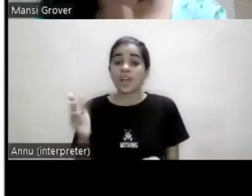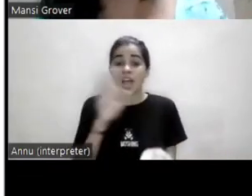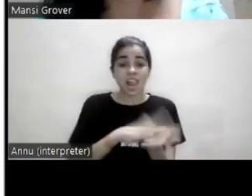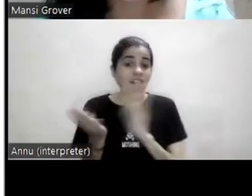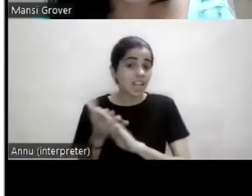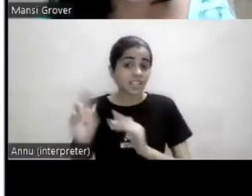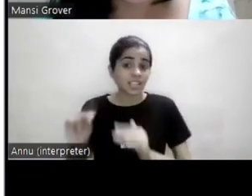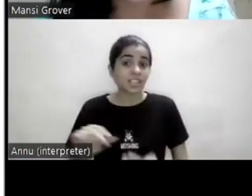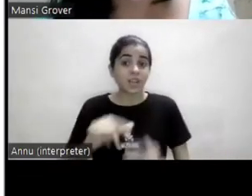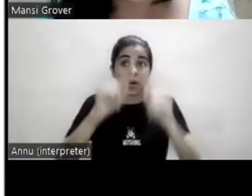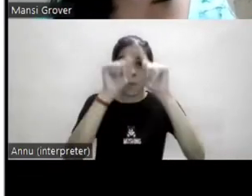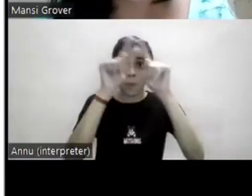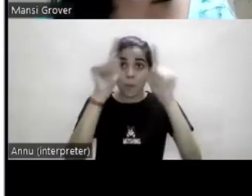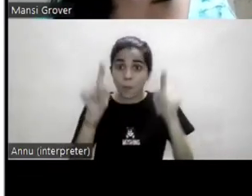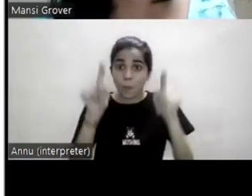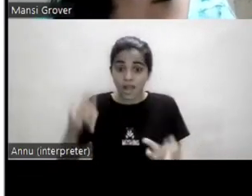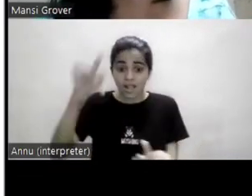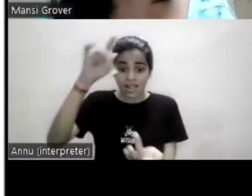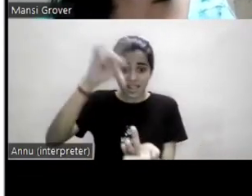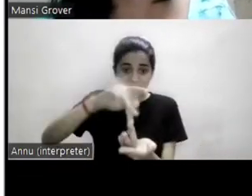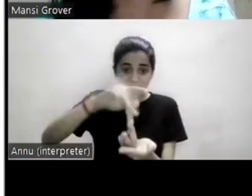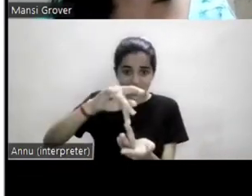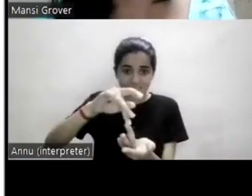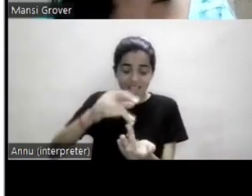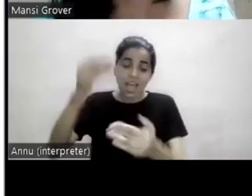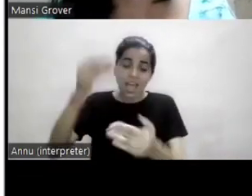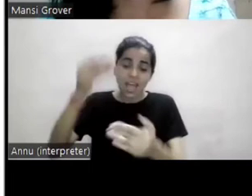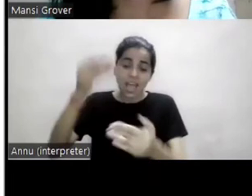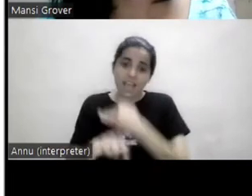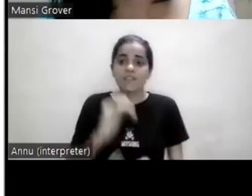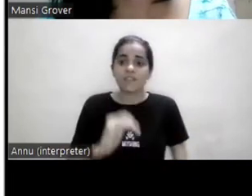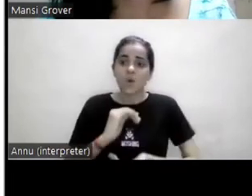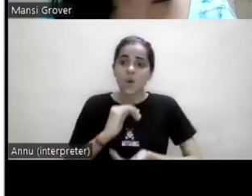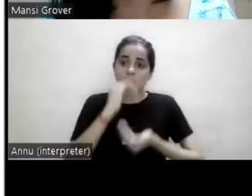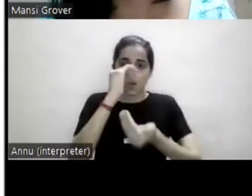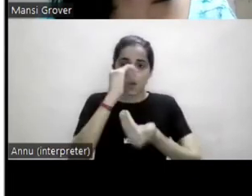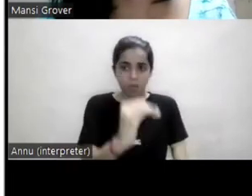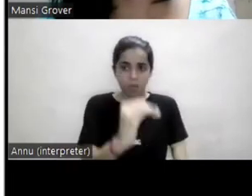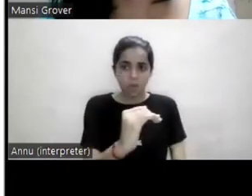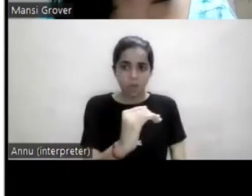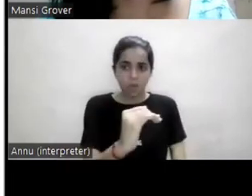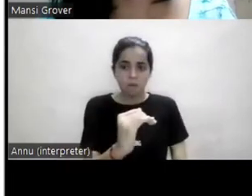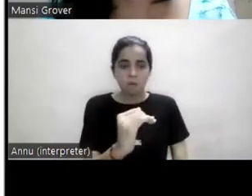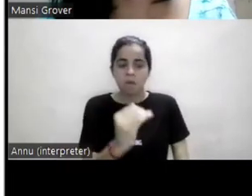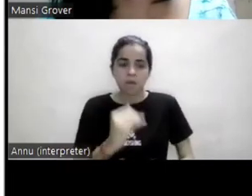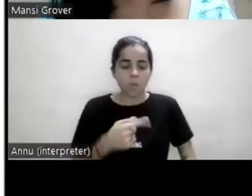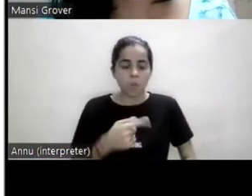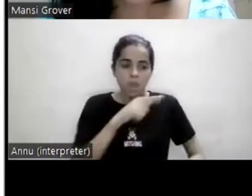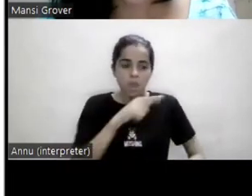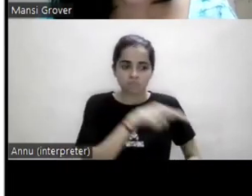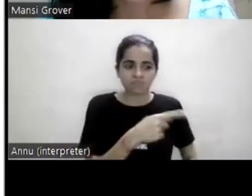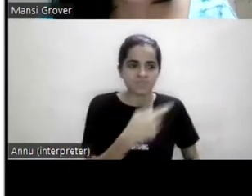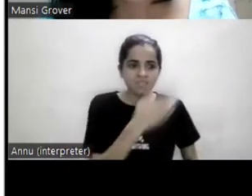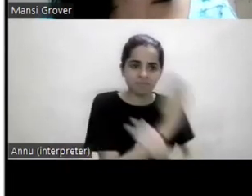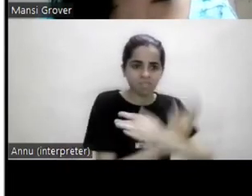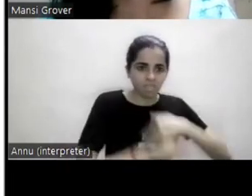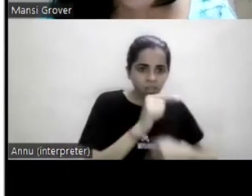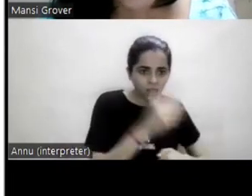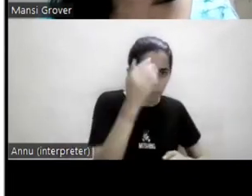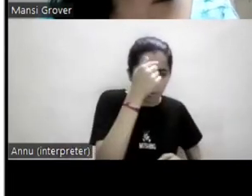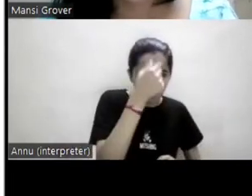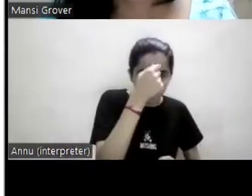bell, right? No, I guess when he won the award, he is a great painter, like his sir